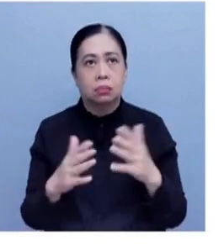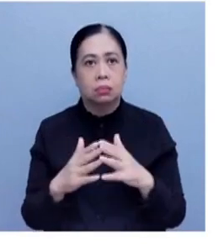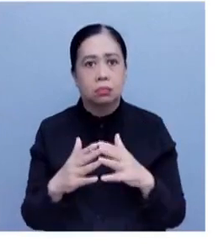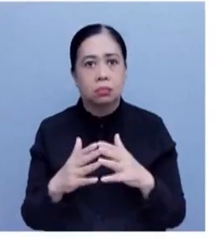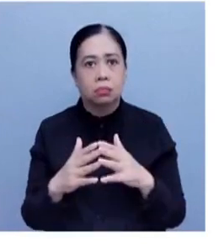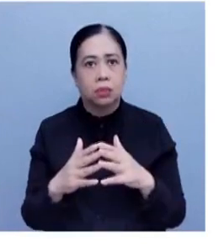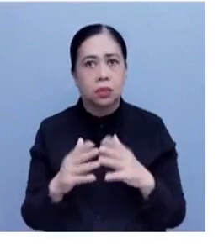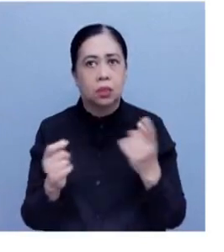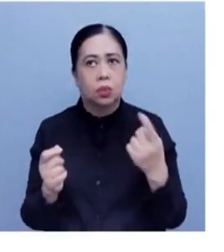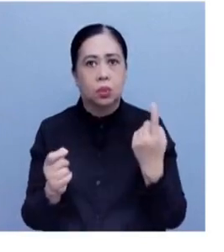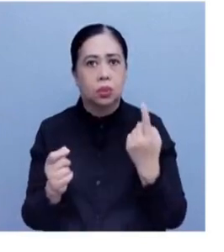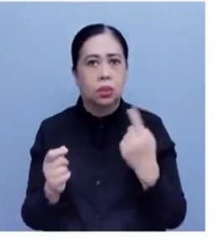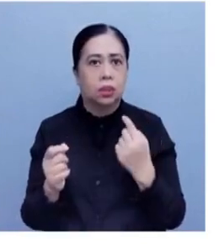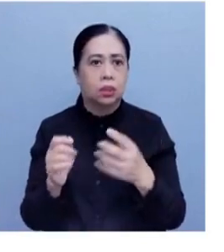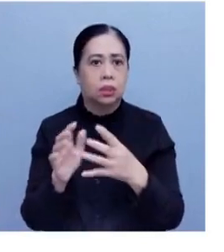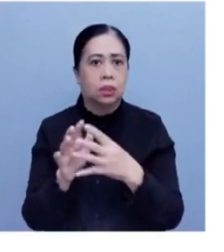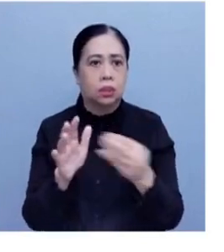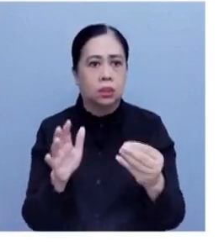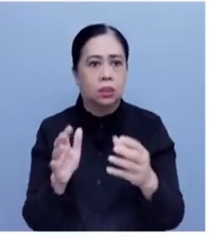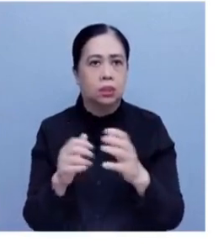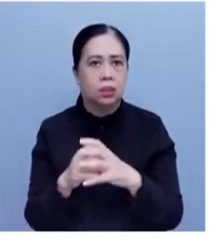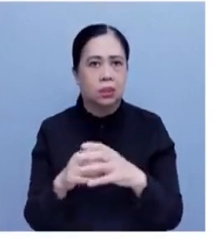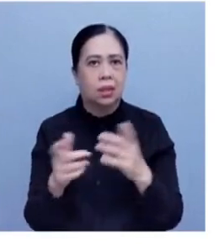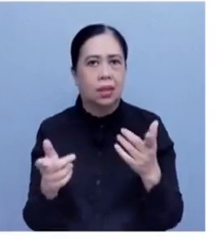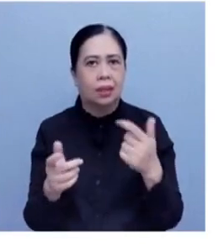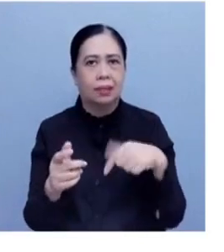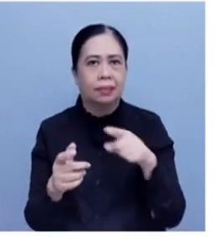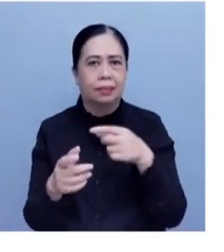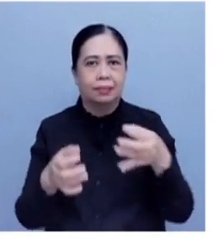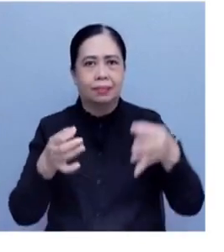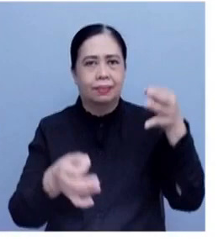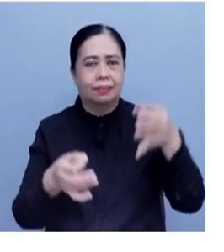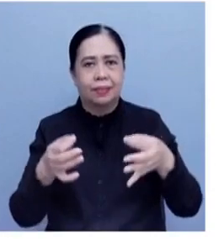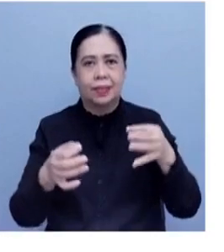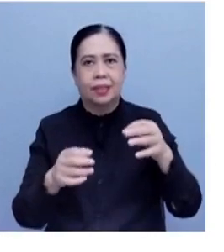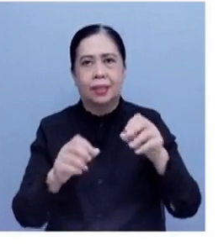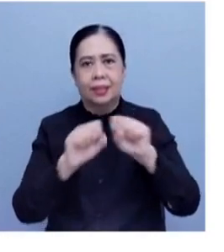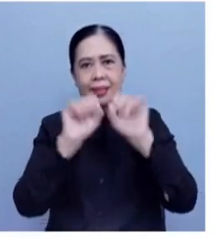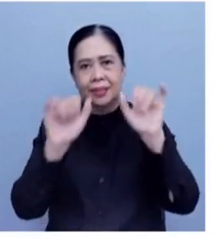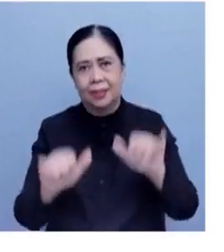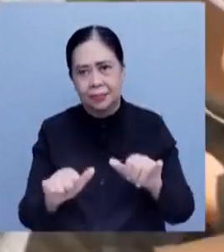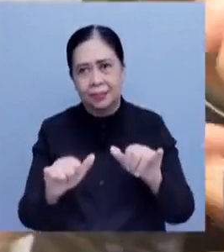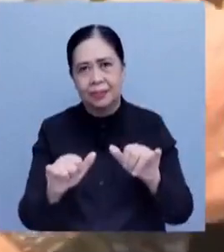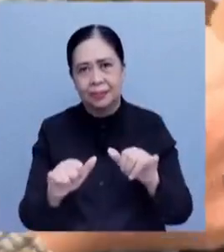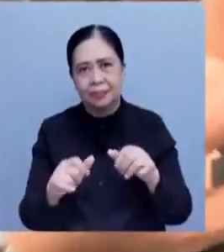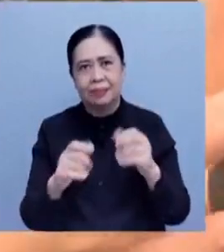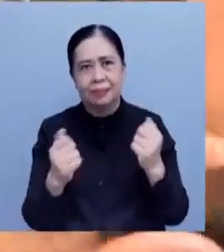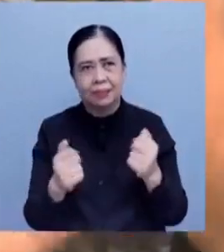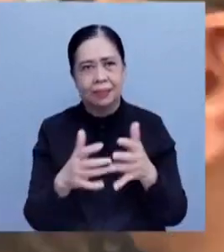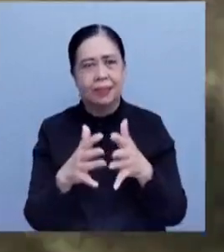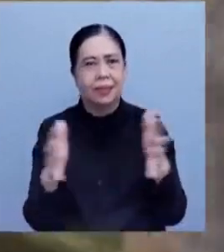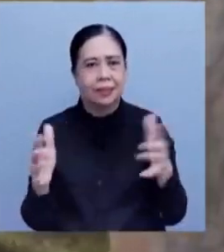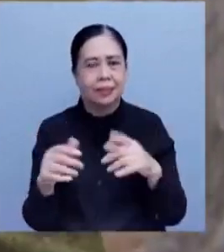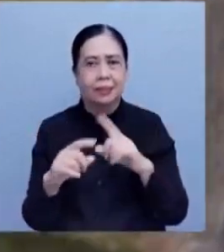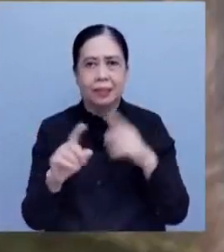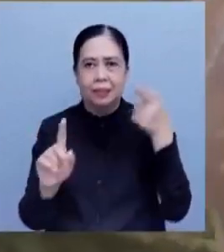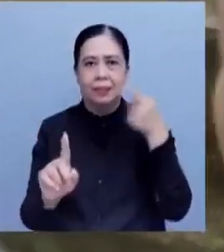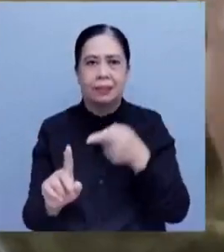reflective of symptoms of our judicial justice system, but society at large. The bottom line here